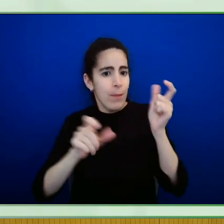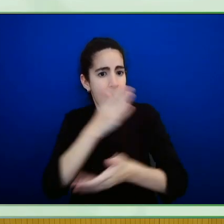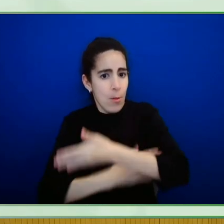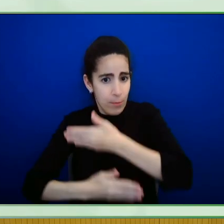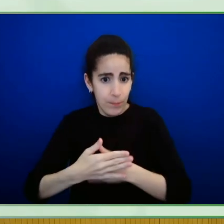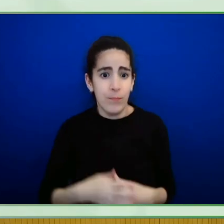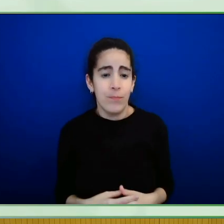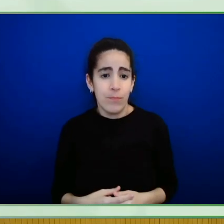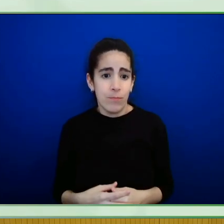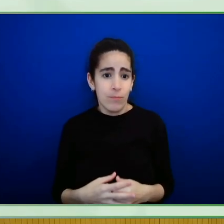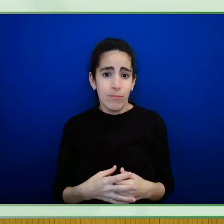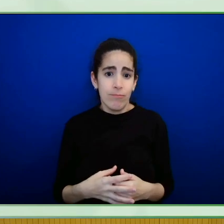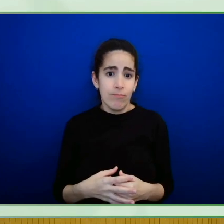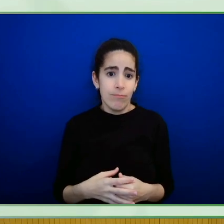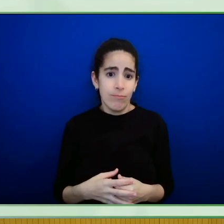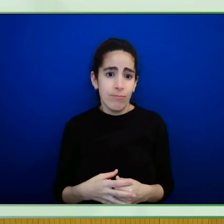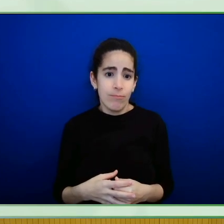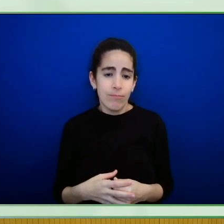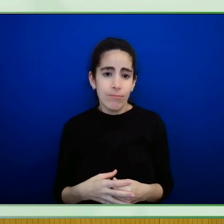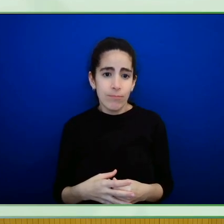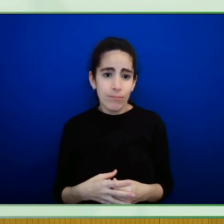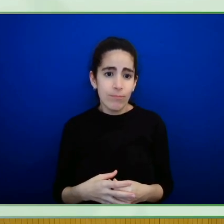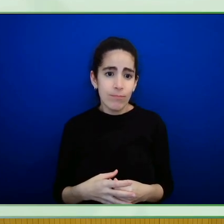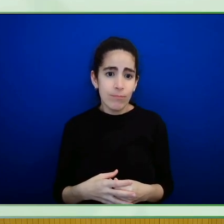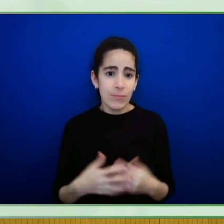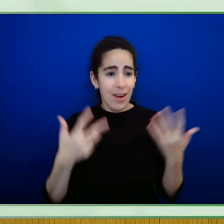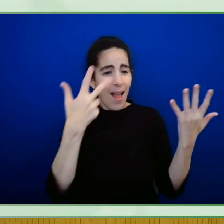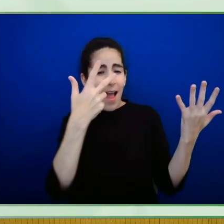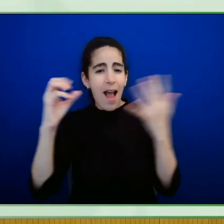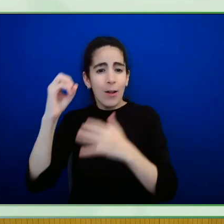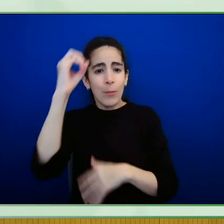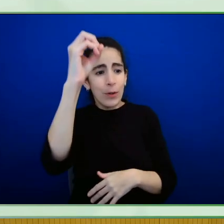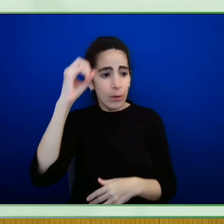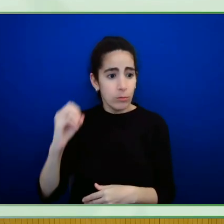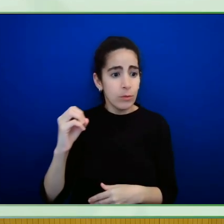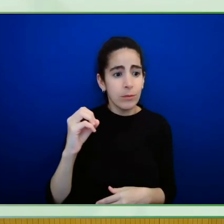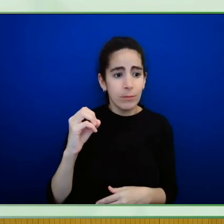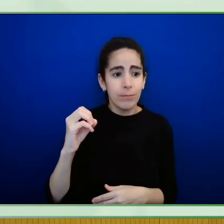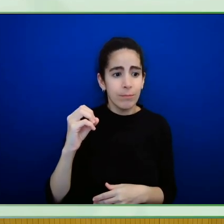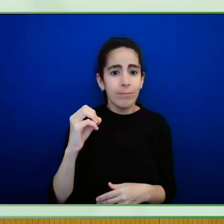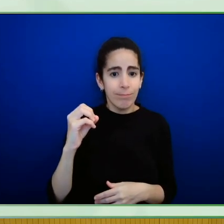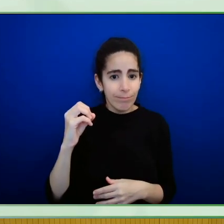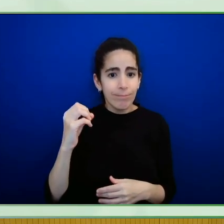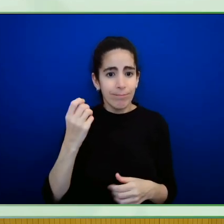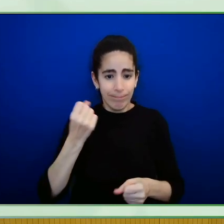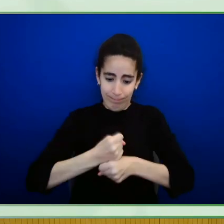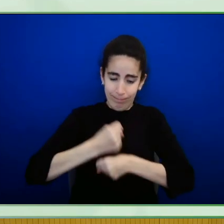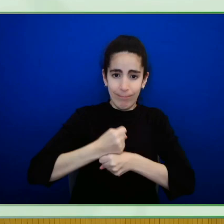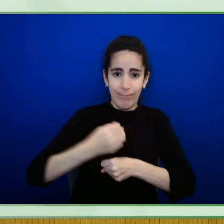80% of these people have no income at all. The ones that have some